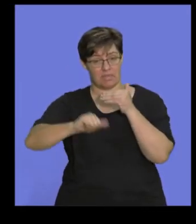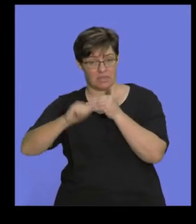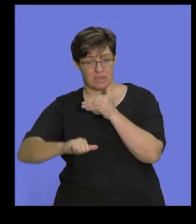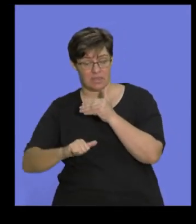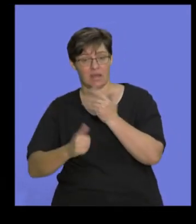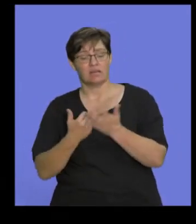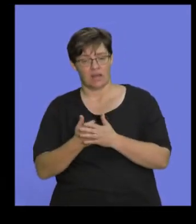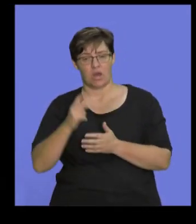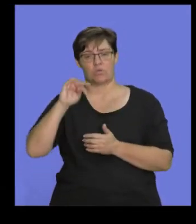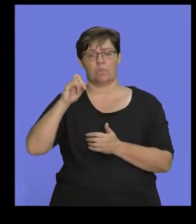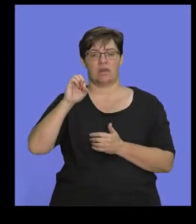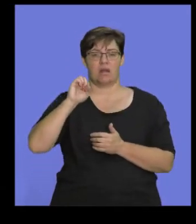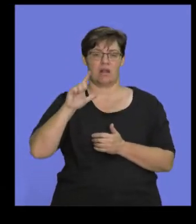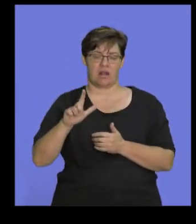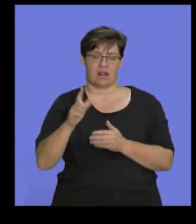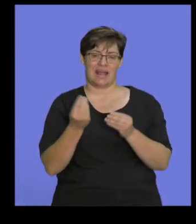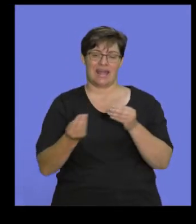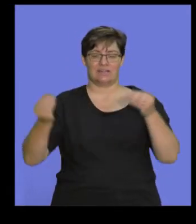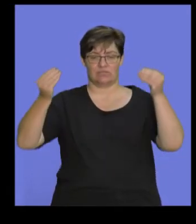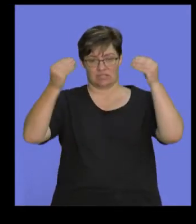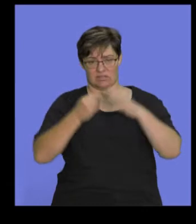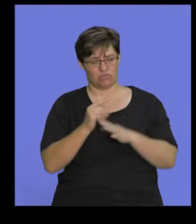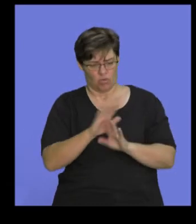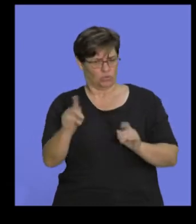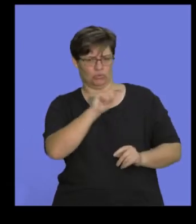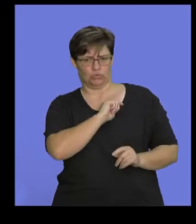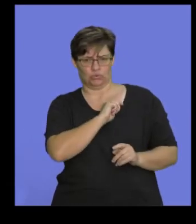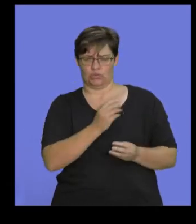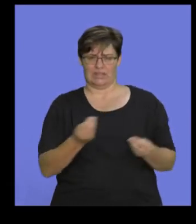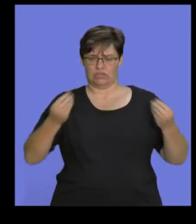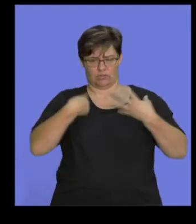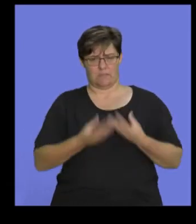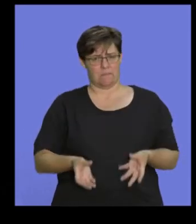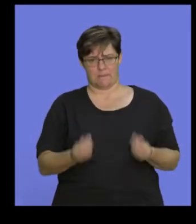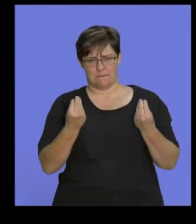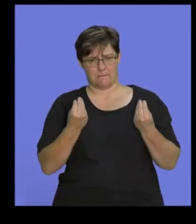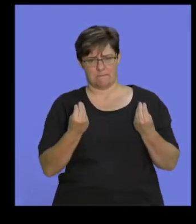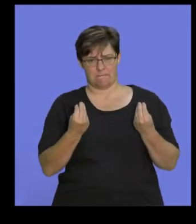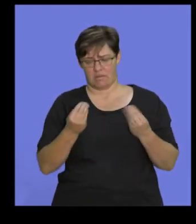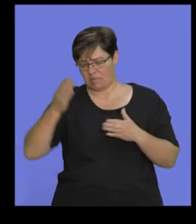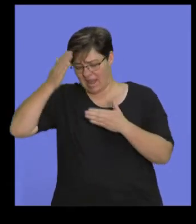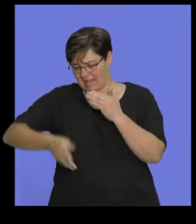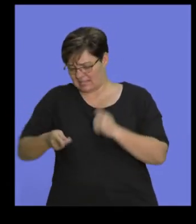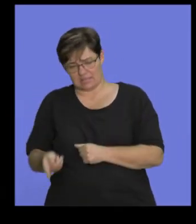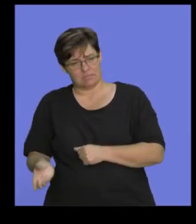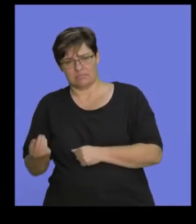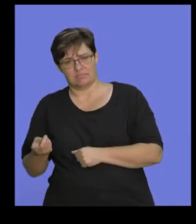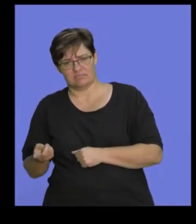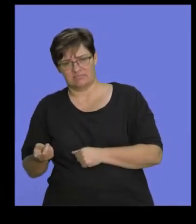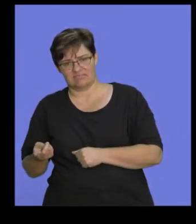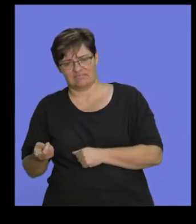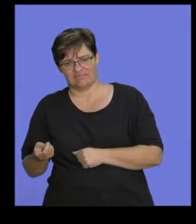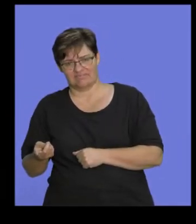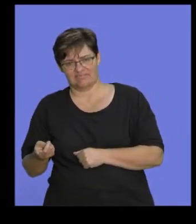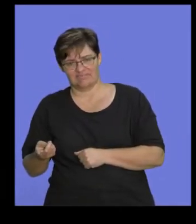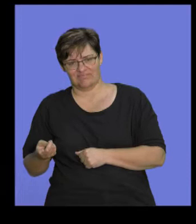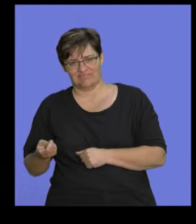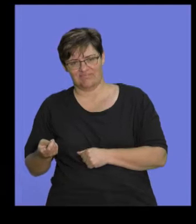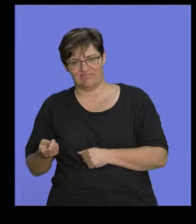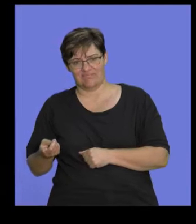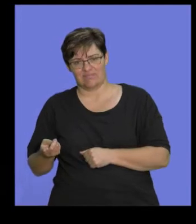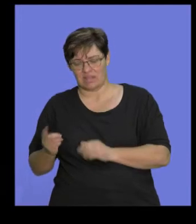the nominal interest rate. It's not the actual interest that you get at the end of your duration. It is actually going to